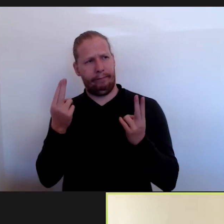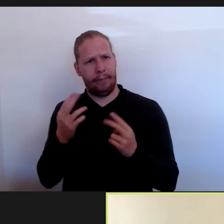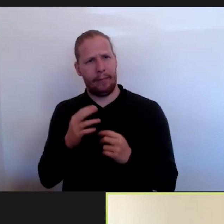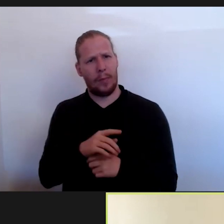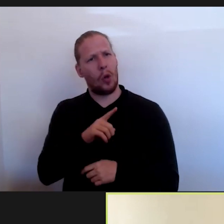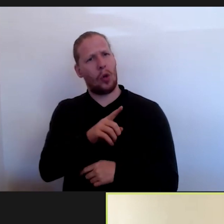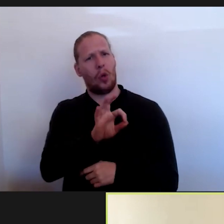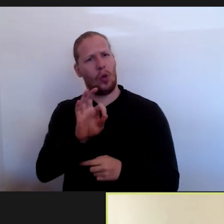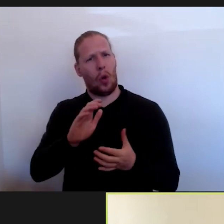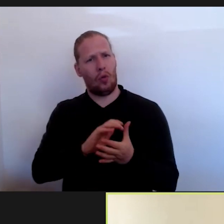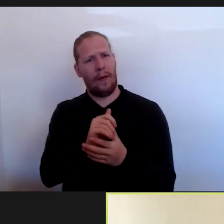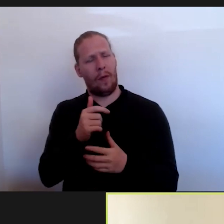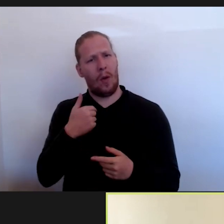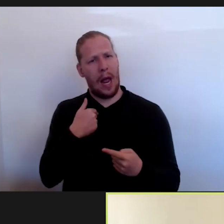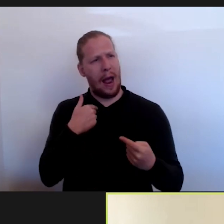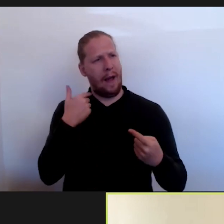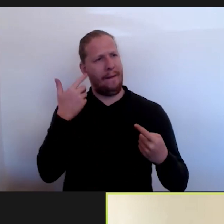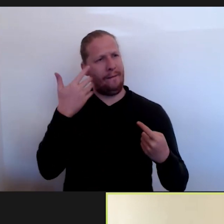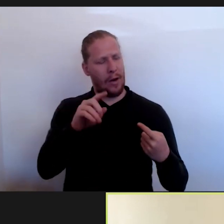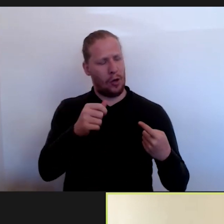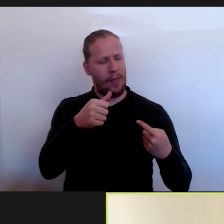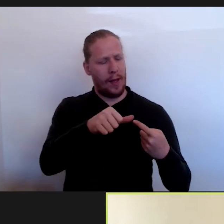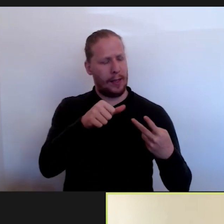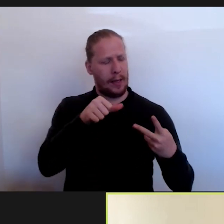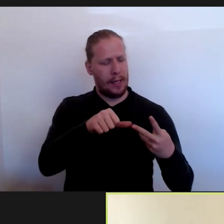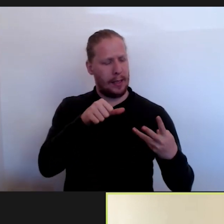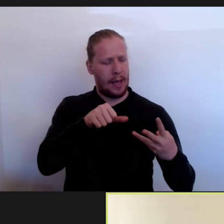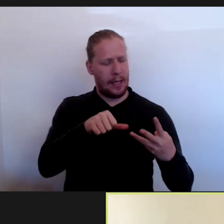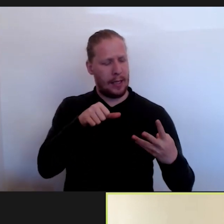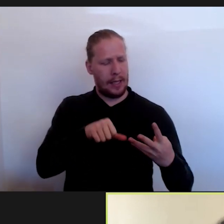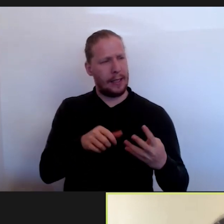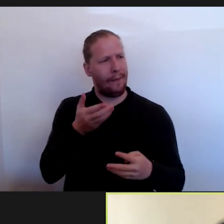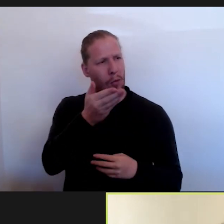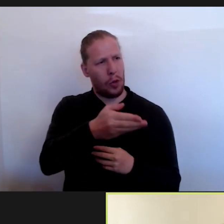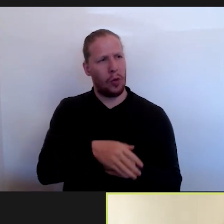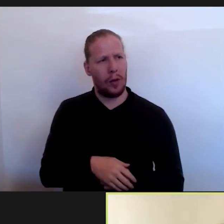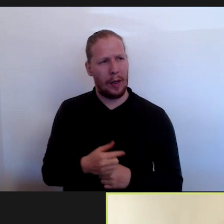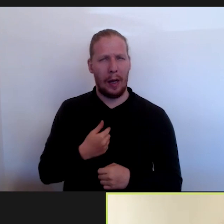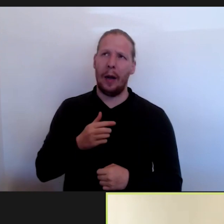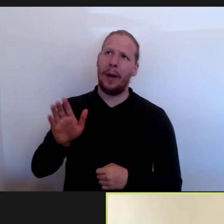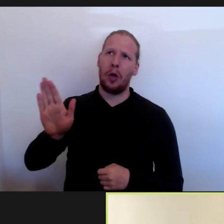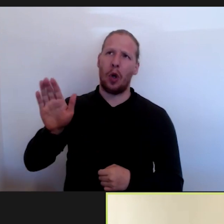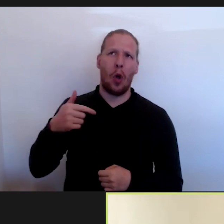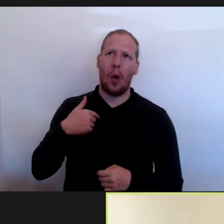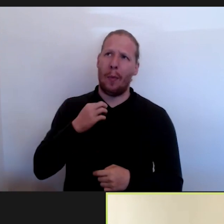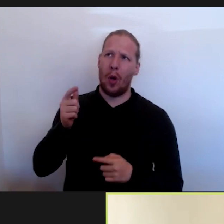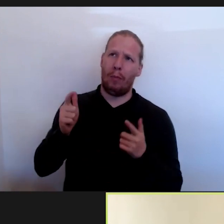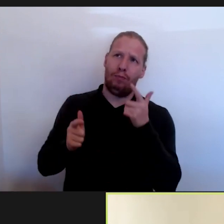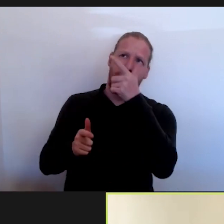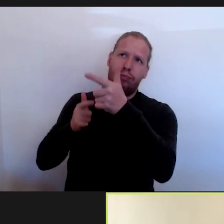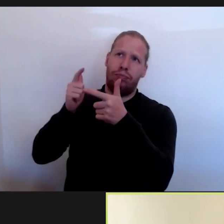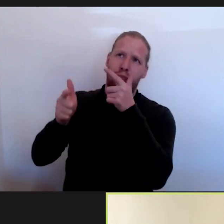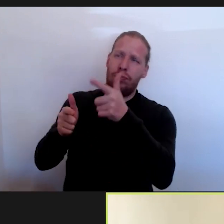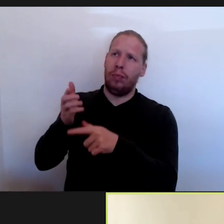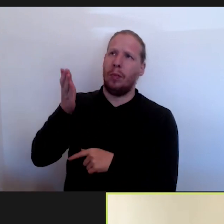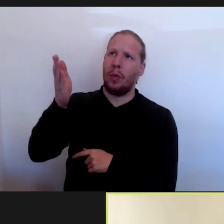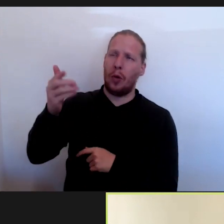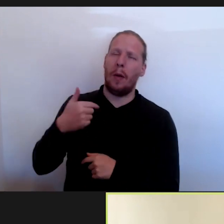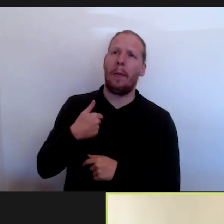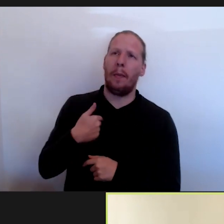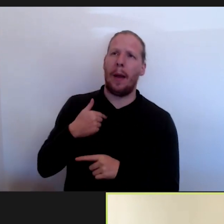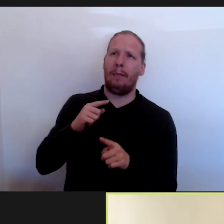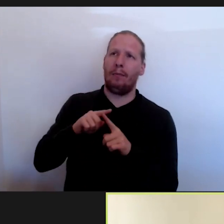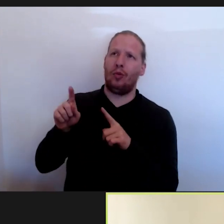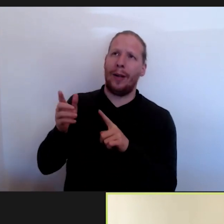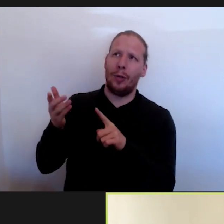have done such and such, A, B, C, D. And I said, no, it is not my intention of being critical for you. My intention is that we could do a